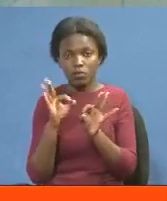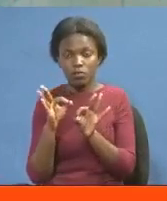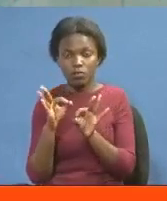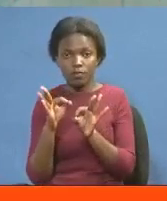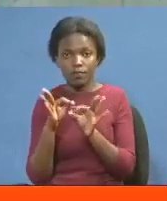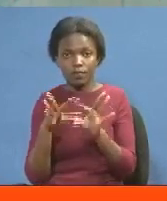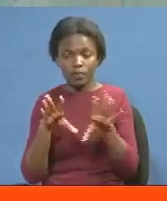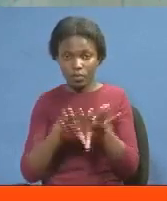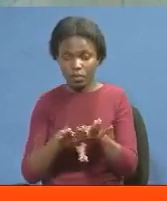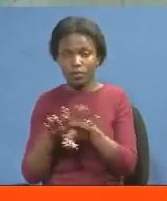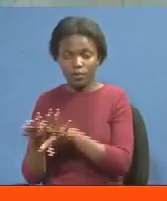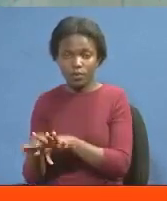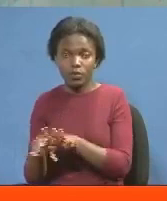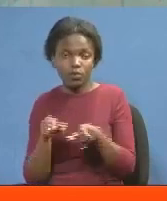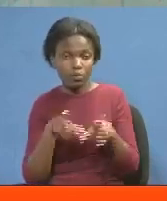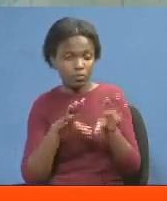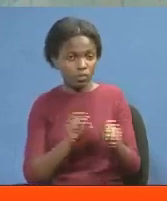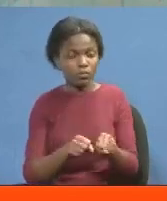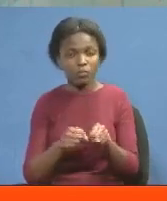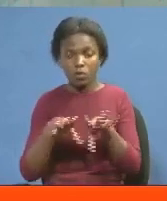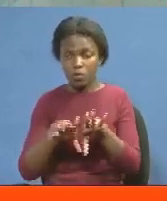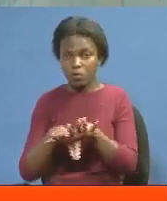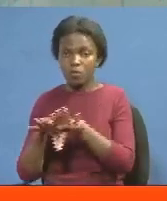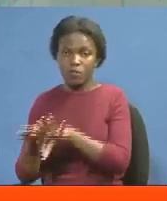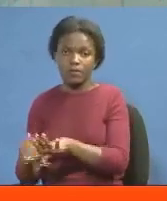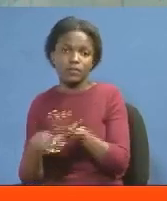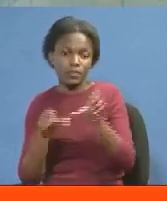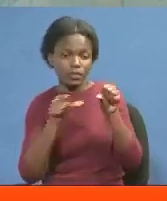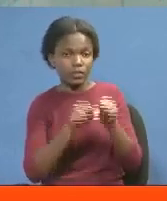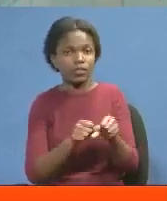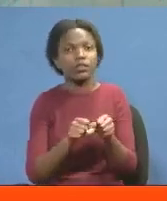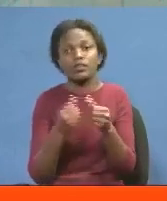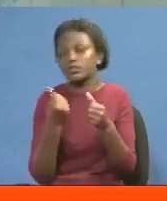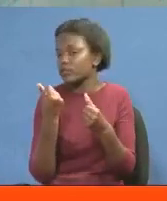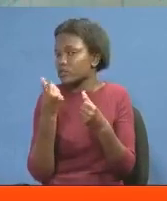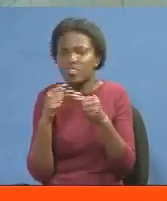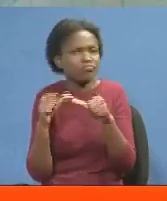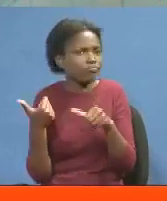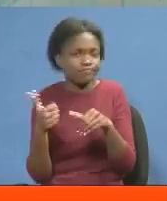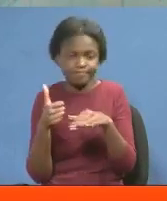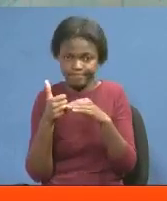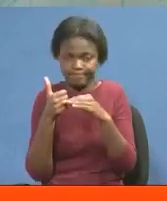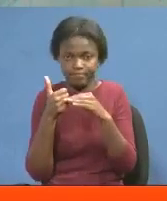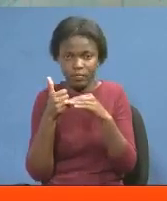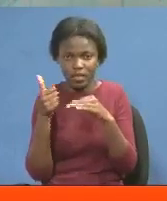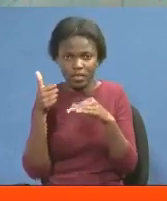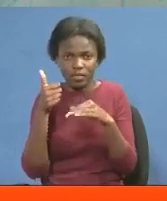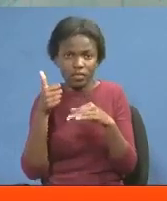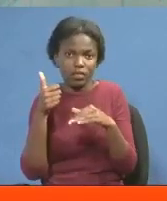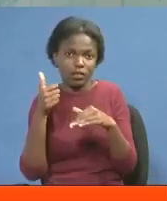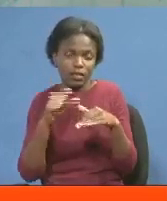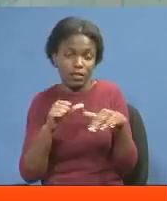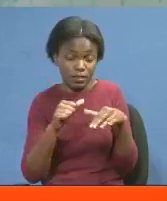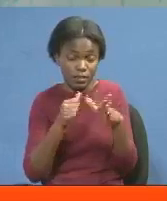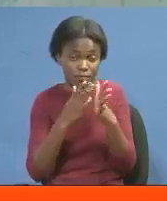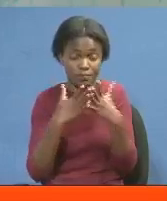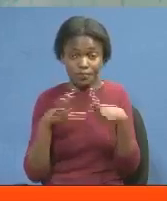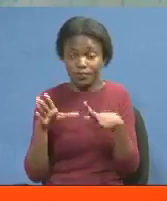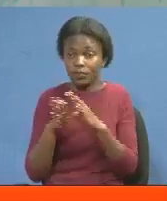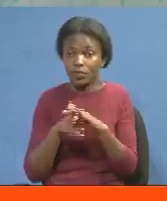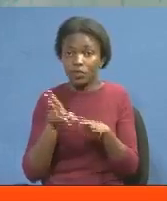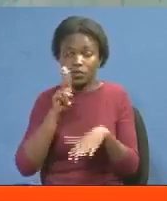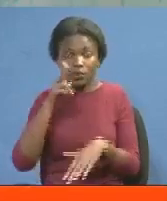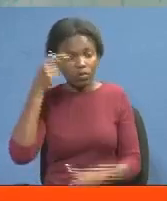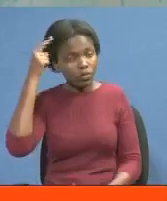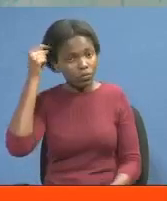move and settle anywhere you want. So they won't be confined to one zone. Mm-hmm. And by the way, if again, using the Somali community